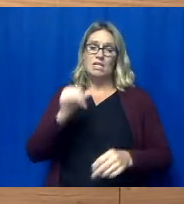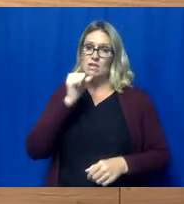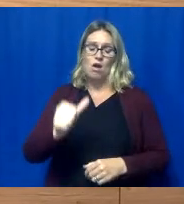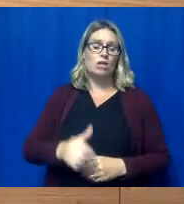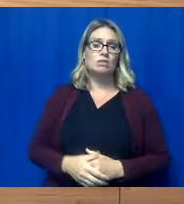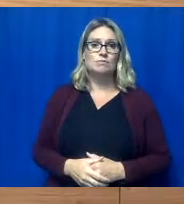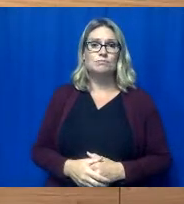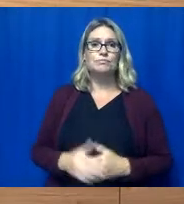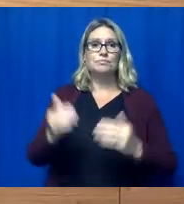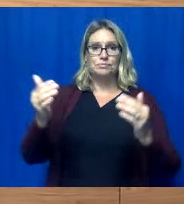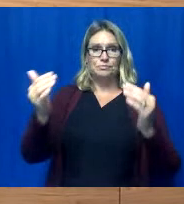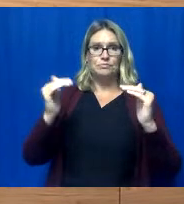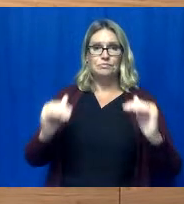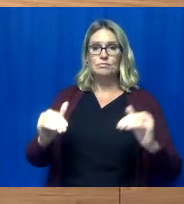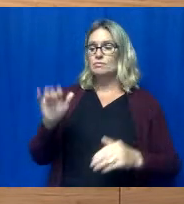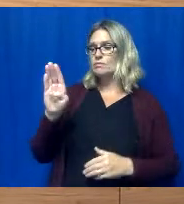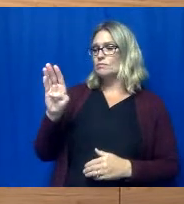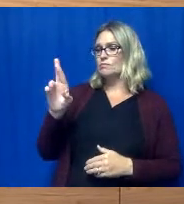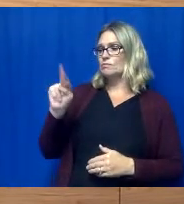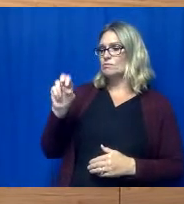Dickinson, Brunswick News.